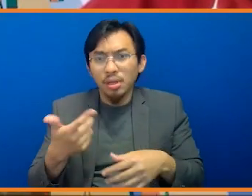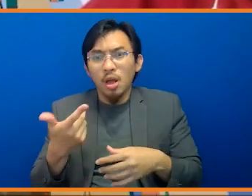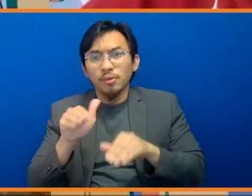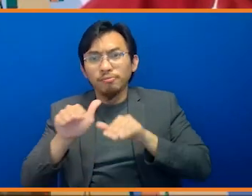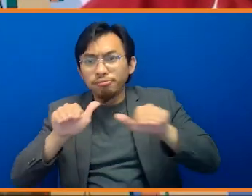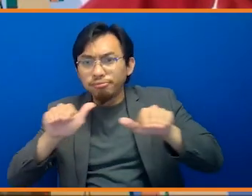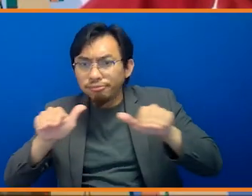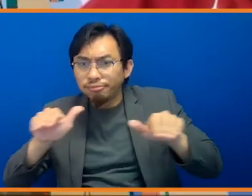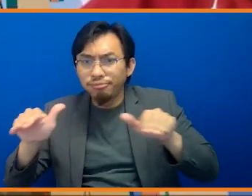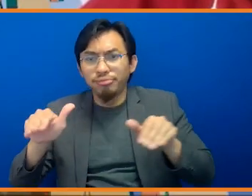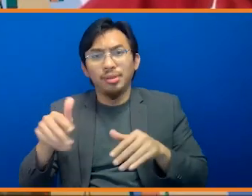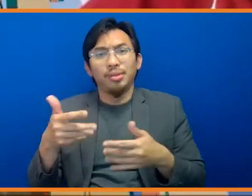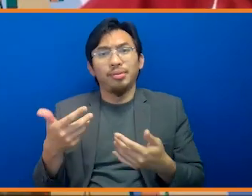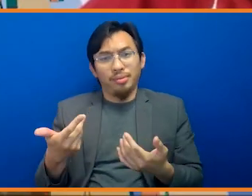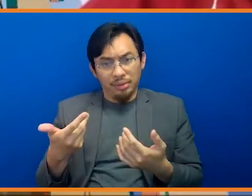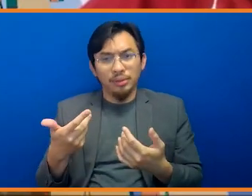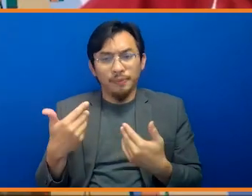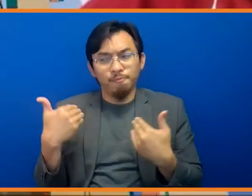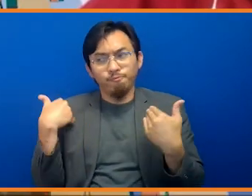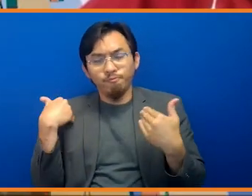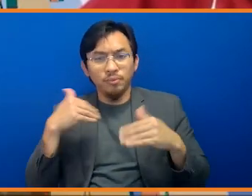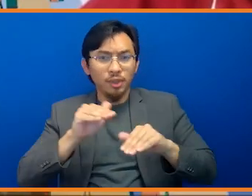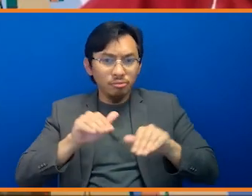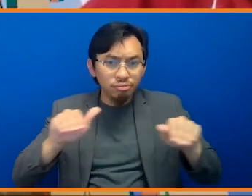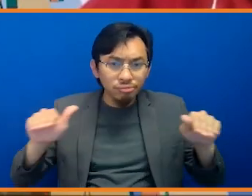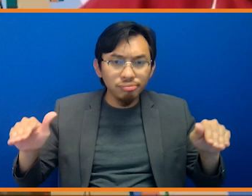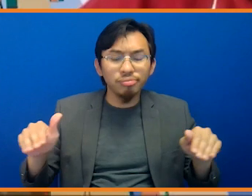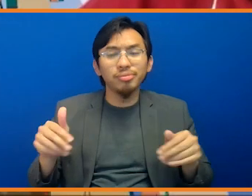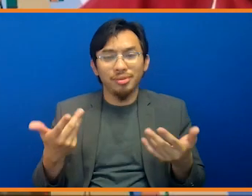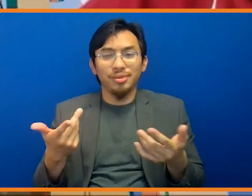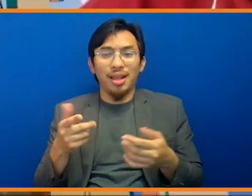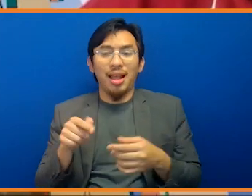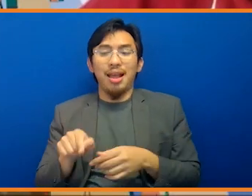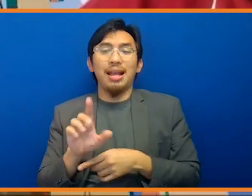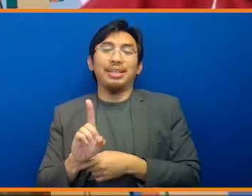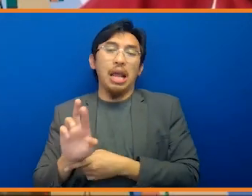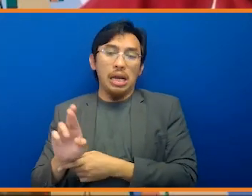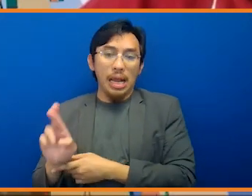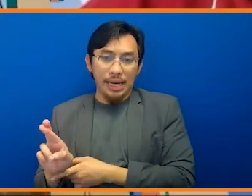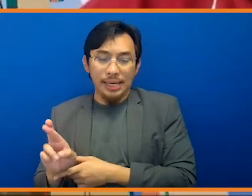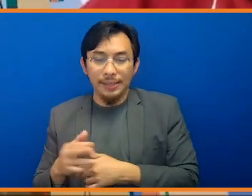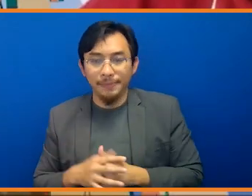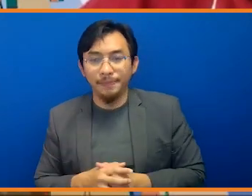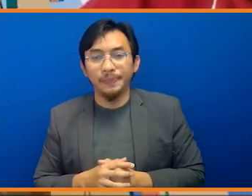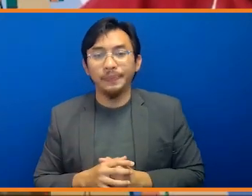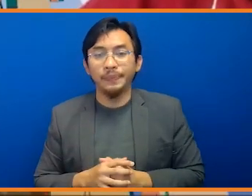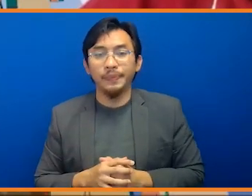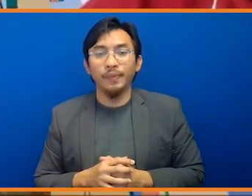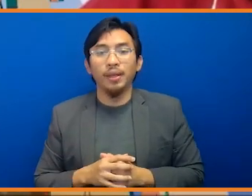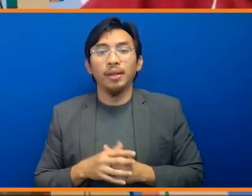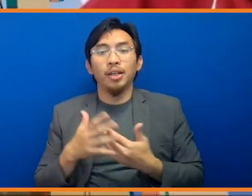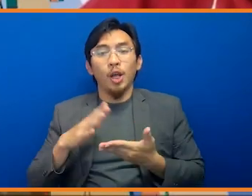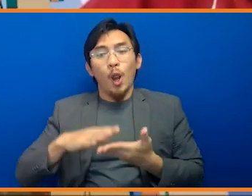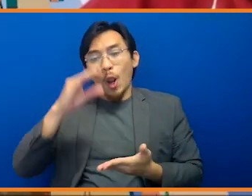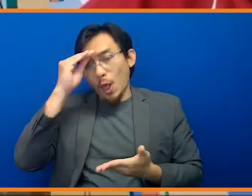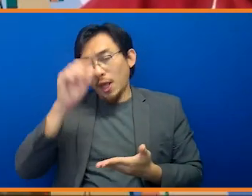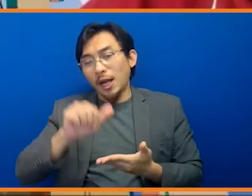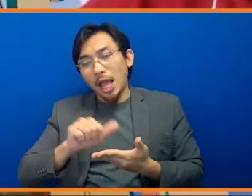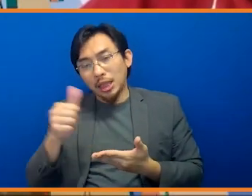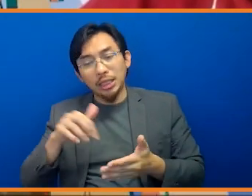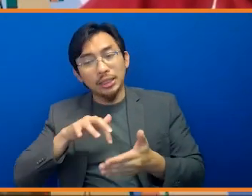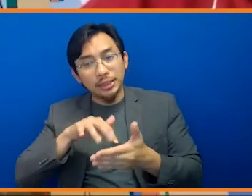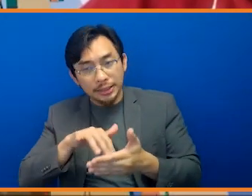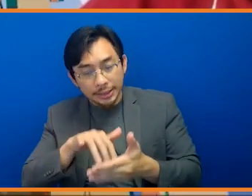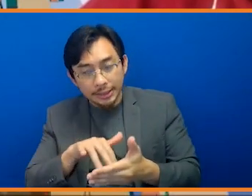remind the lessons for the disaster risk reductions lessons from any